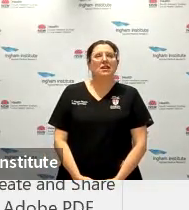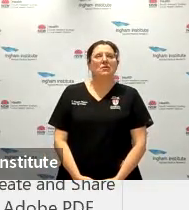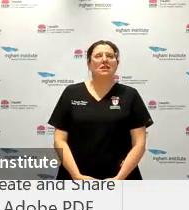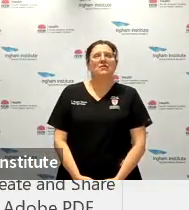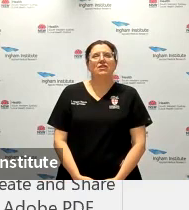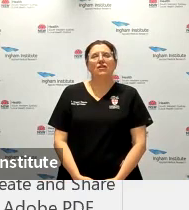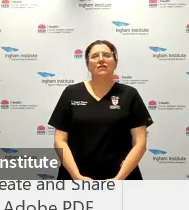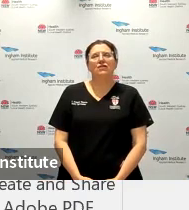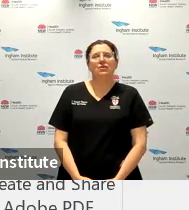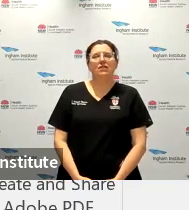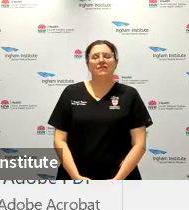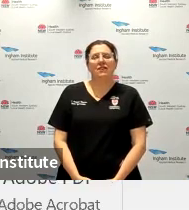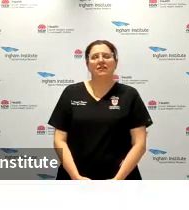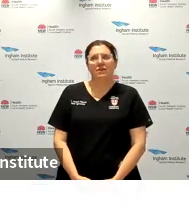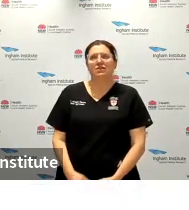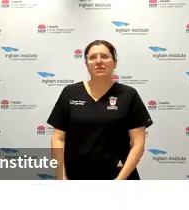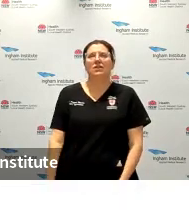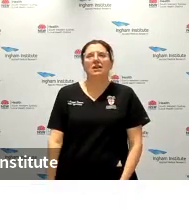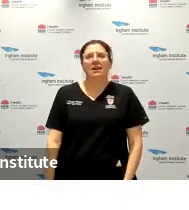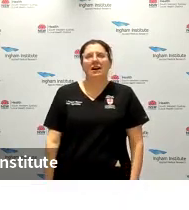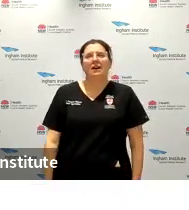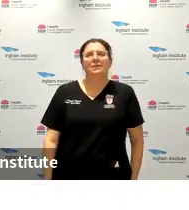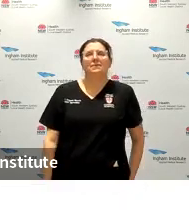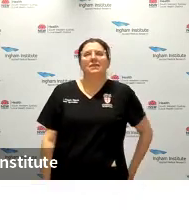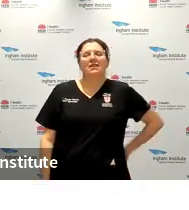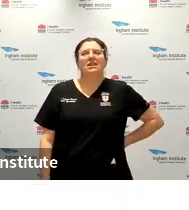So to begin with a bit of an overview of WHITU,